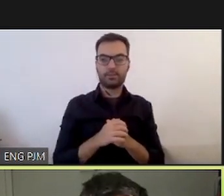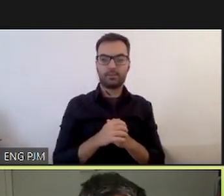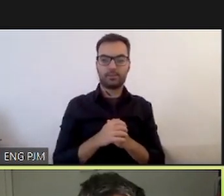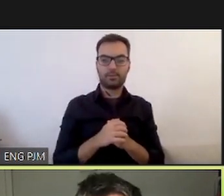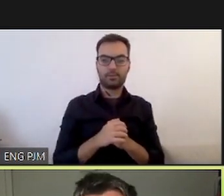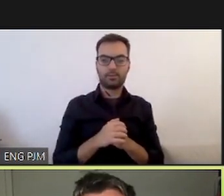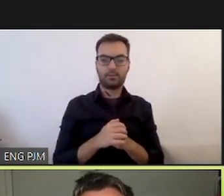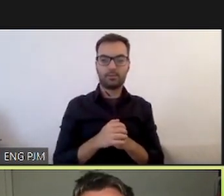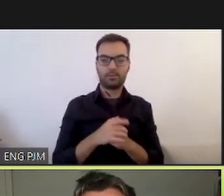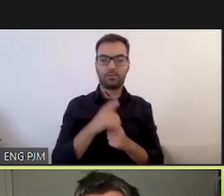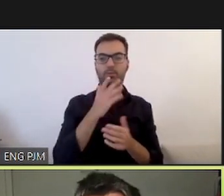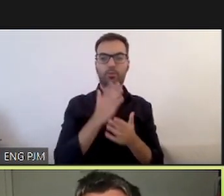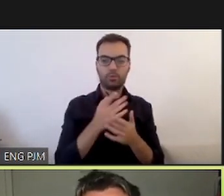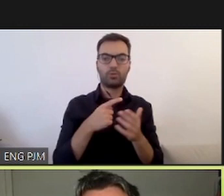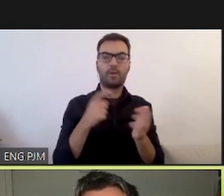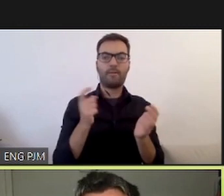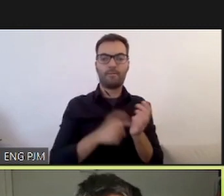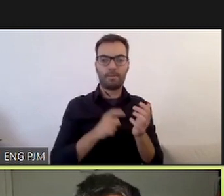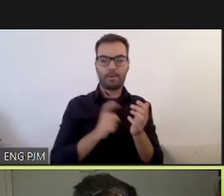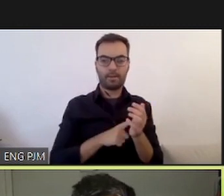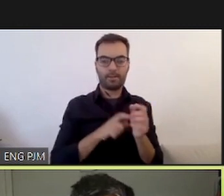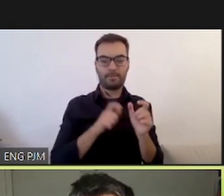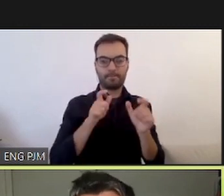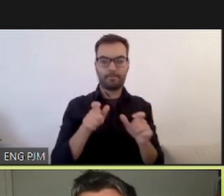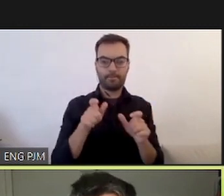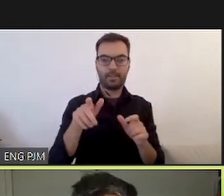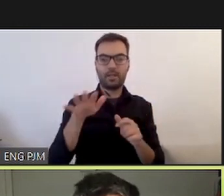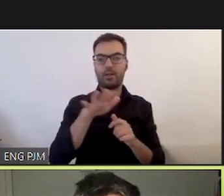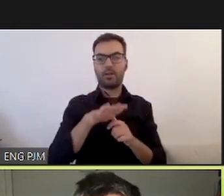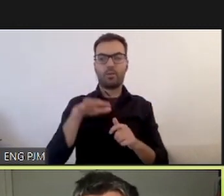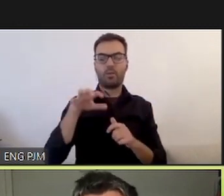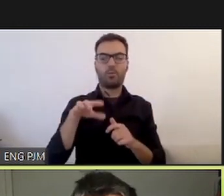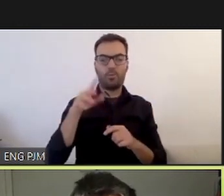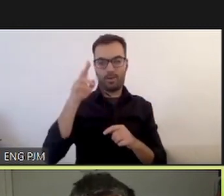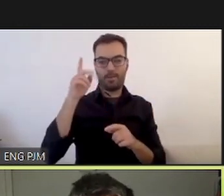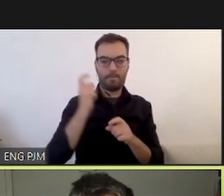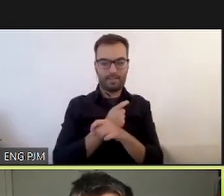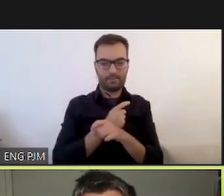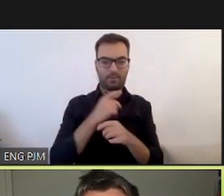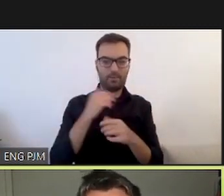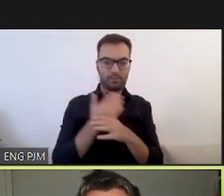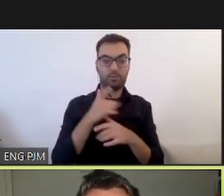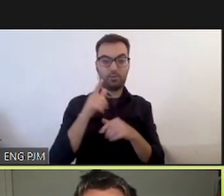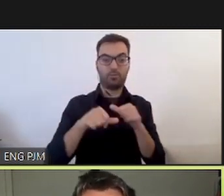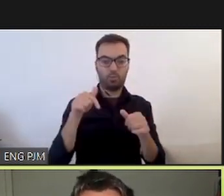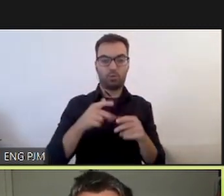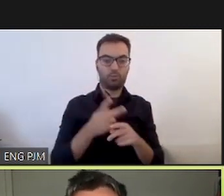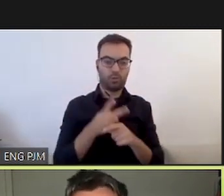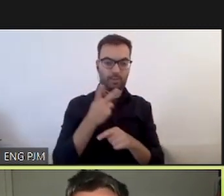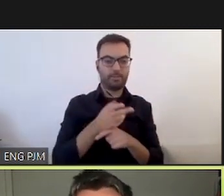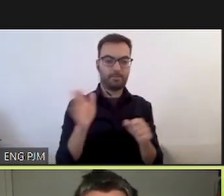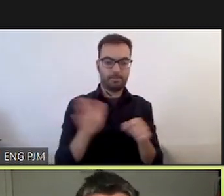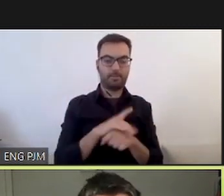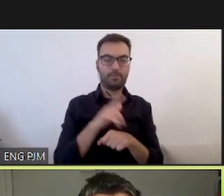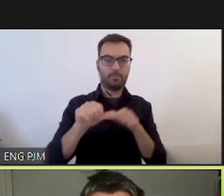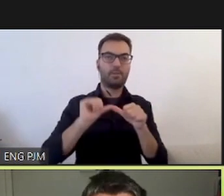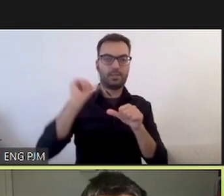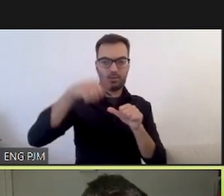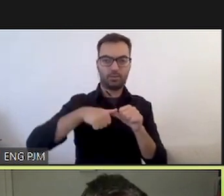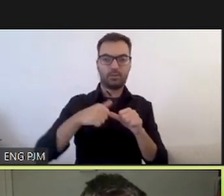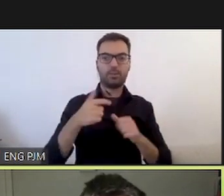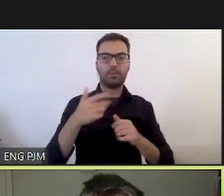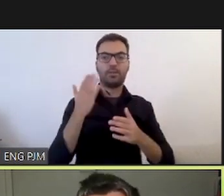putting requirement on the public sector to be accessible in this year, and also in the next years there will be